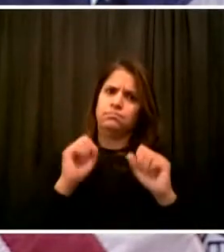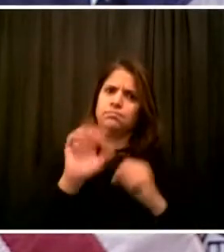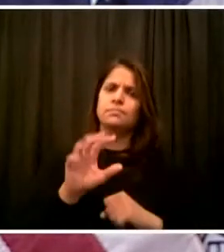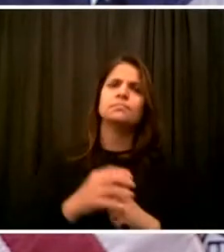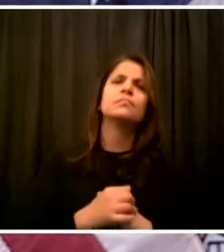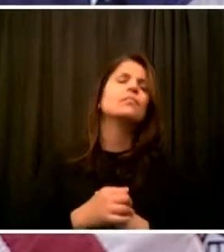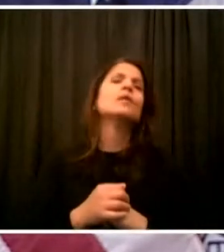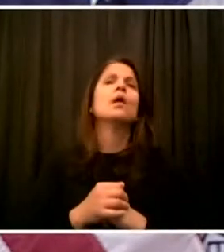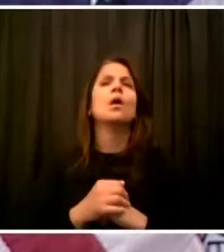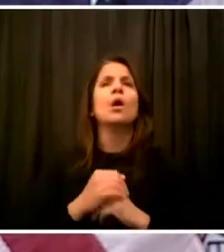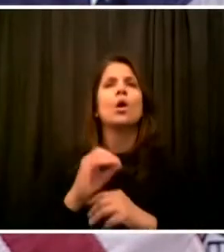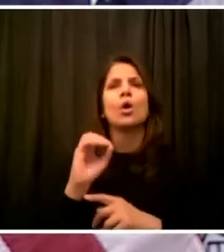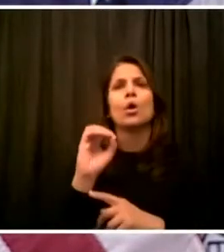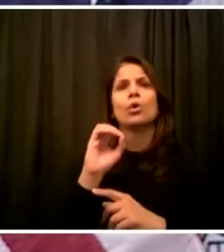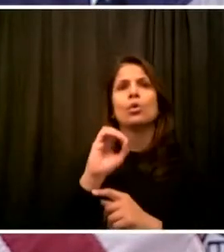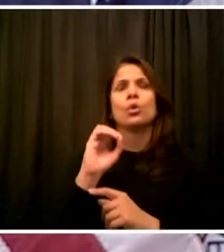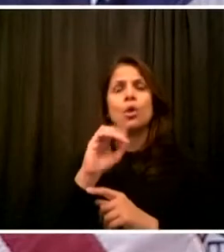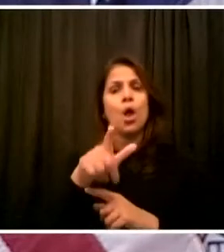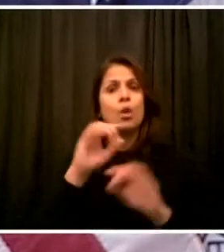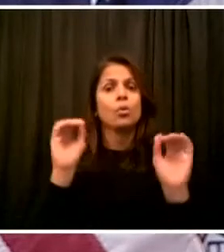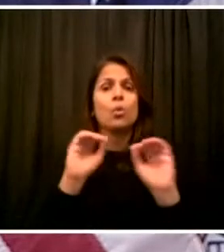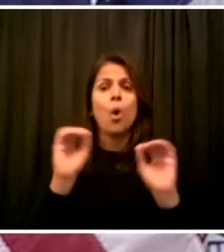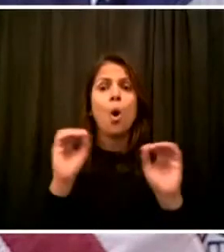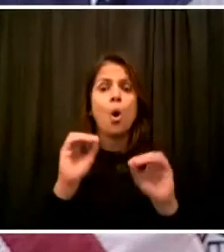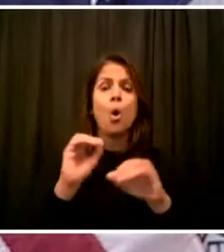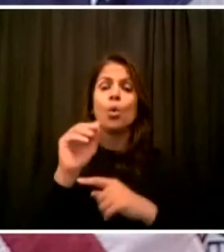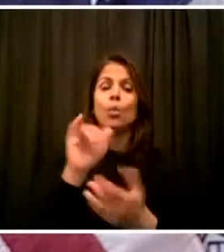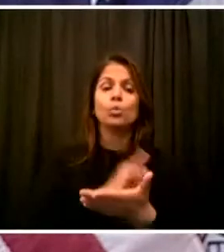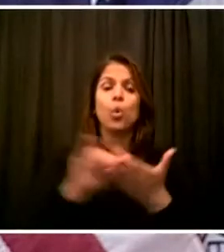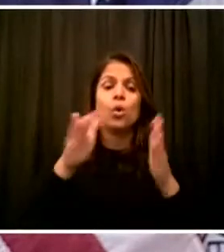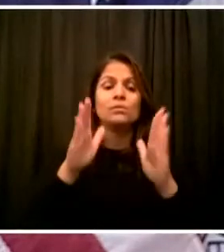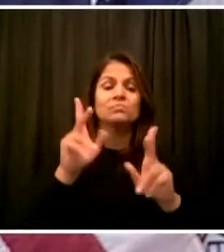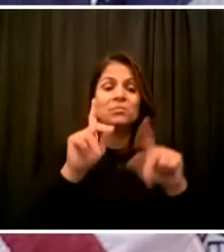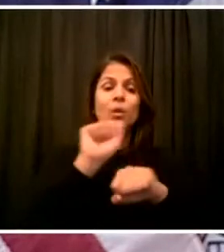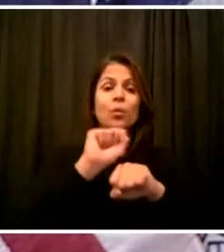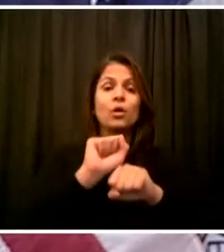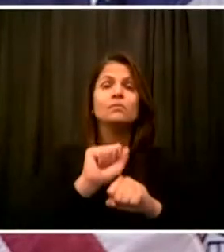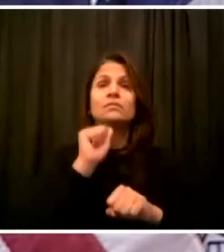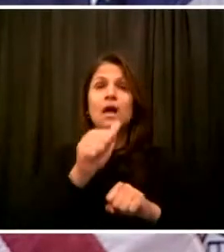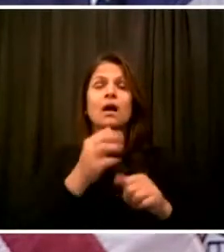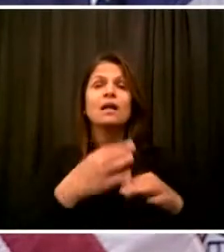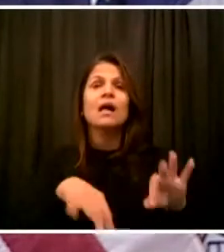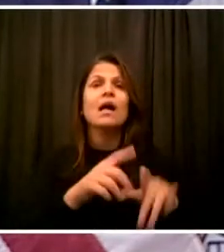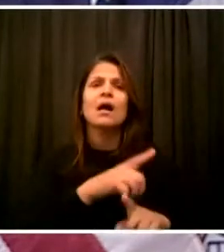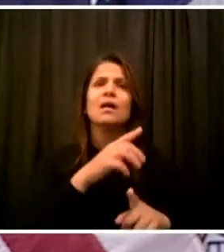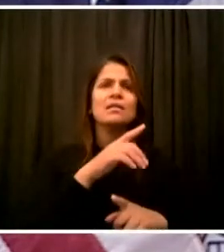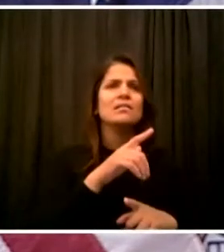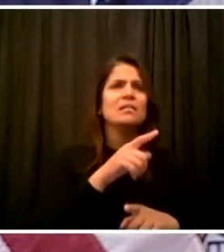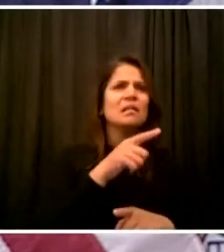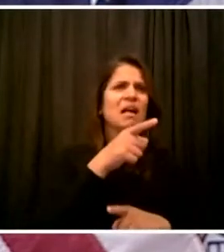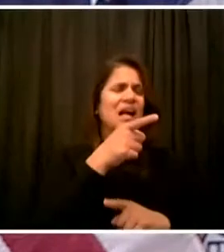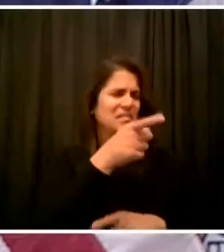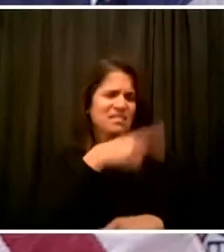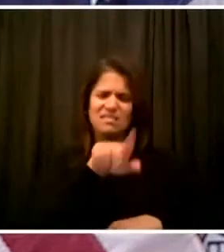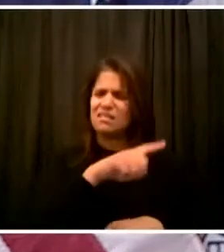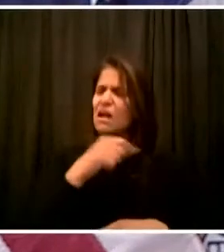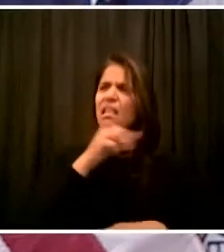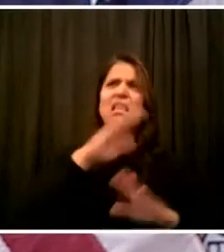them. So to me, it would be inappropriate for anyone, particularly in a leadership role, to